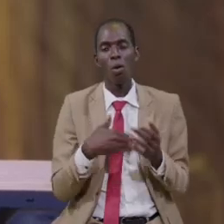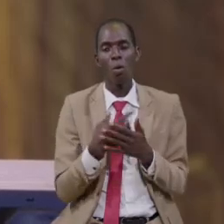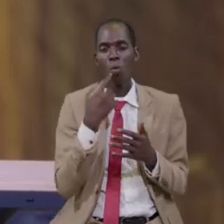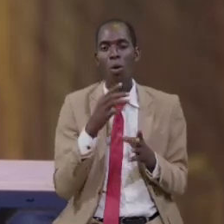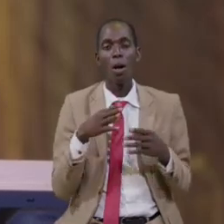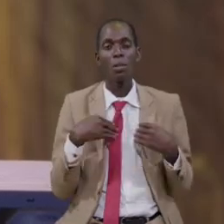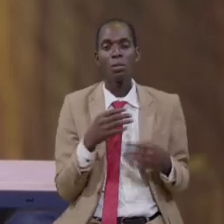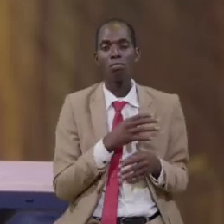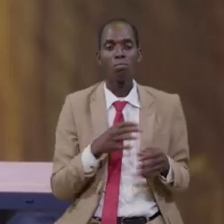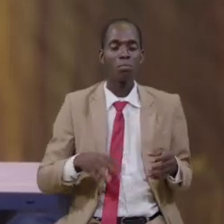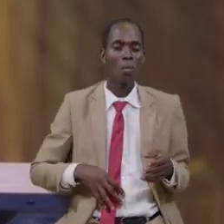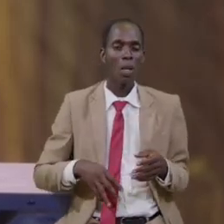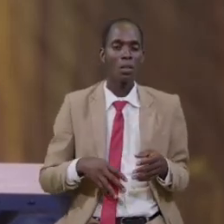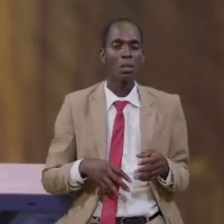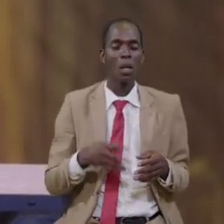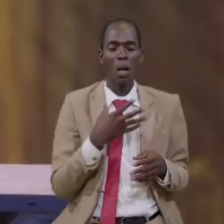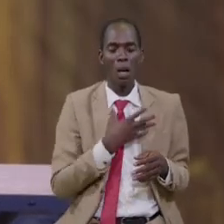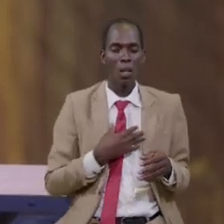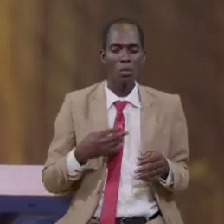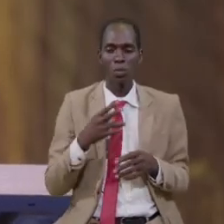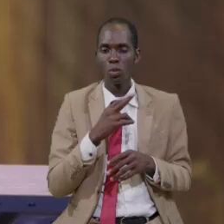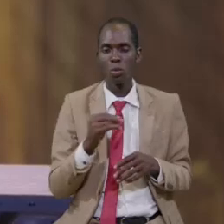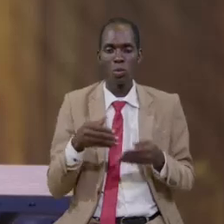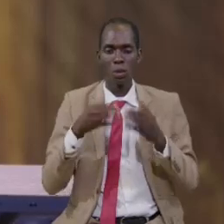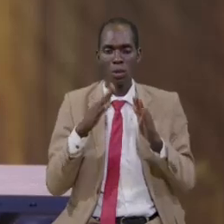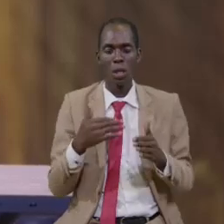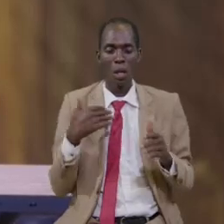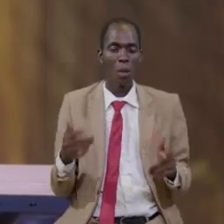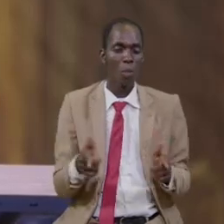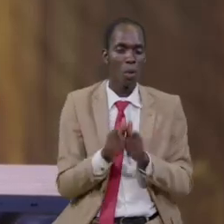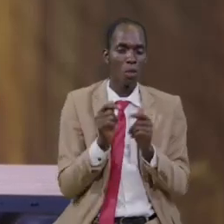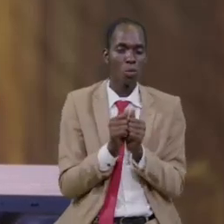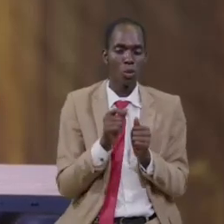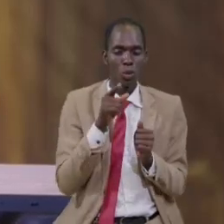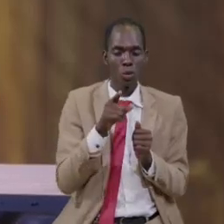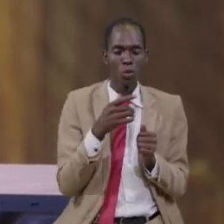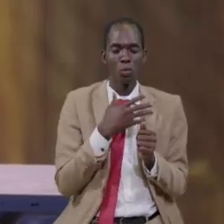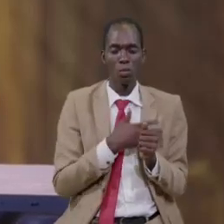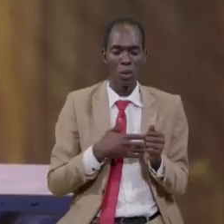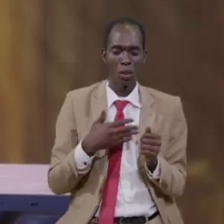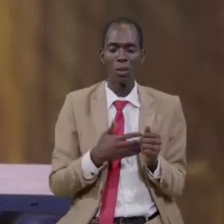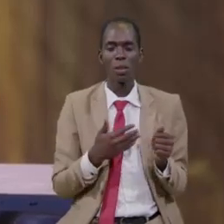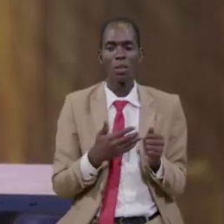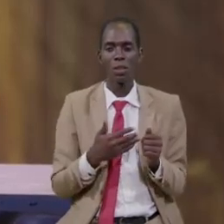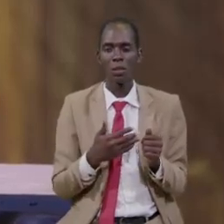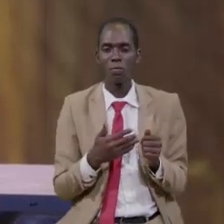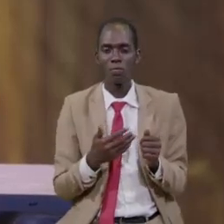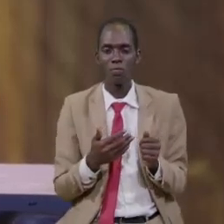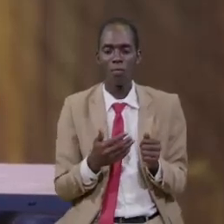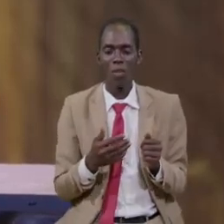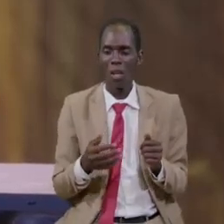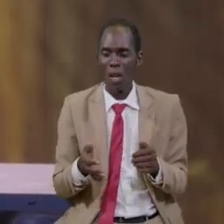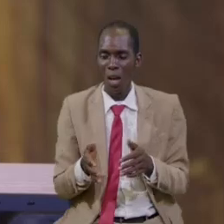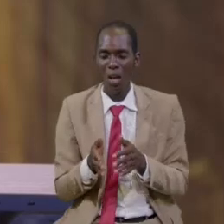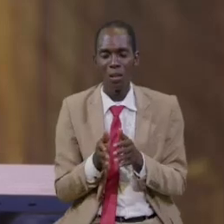details. Keep standing until they have gotten your details. Please, it's very, very important, so that the devil will